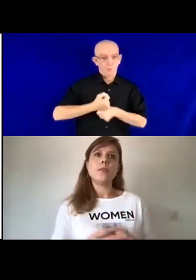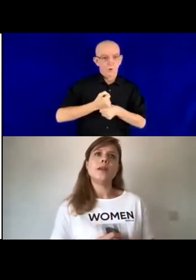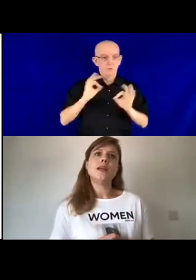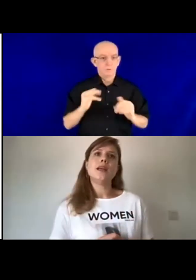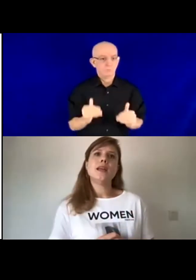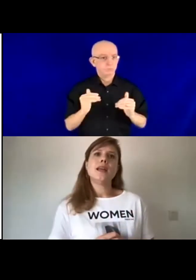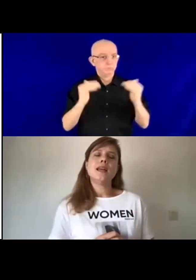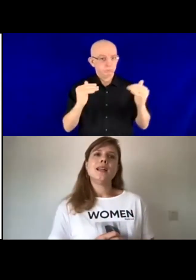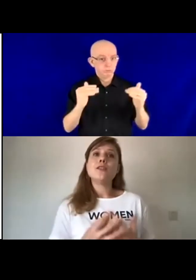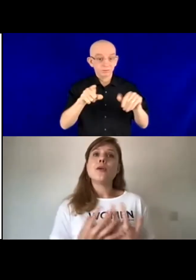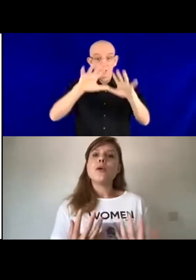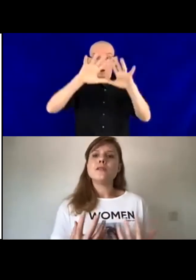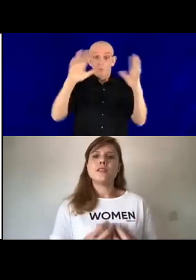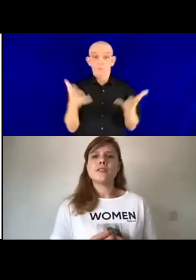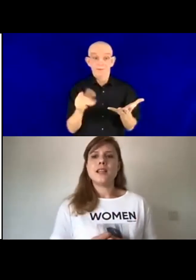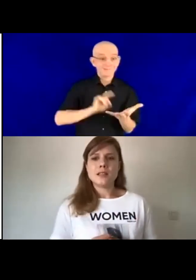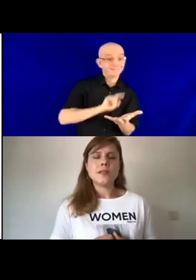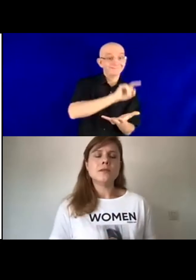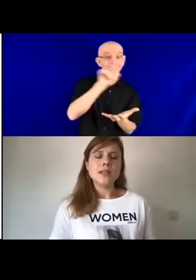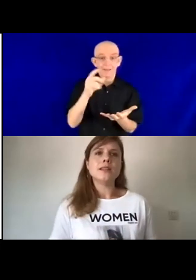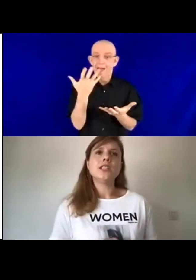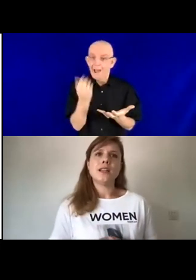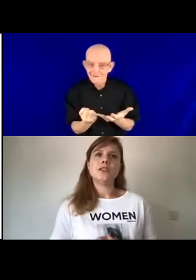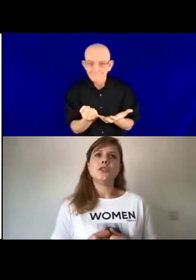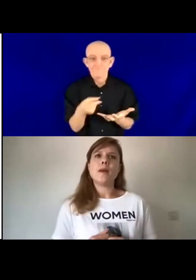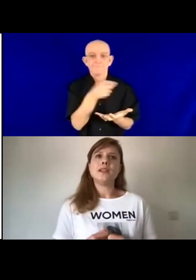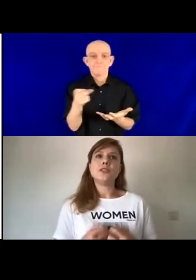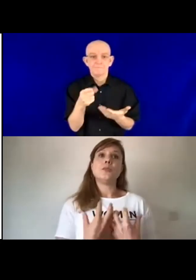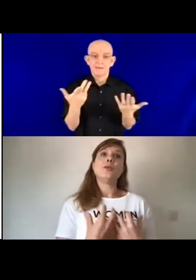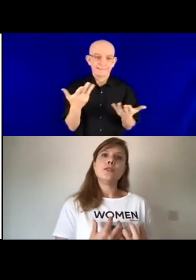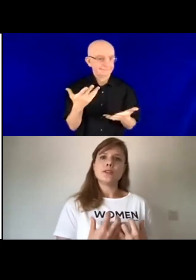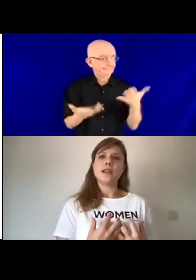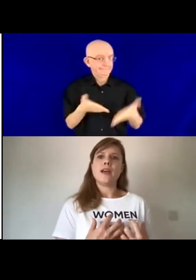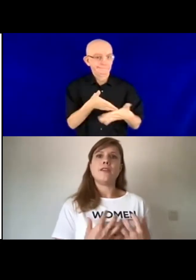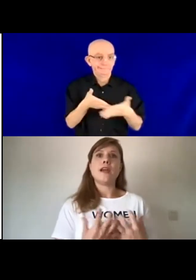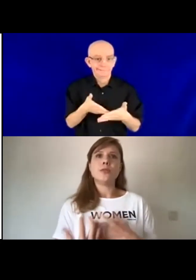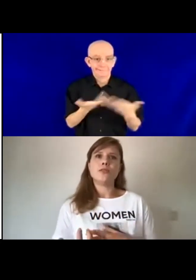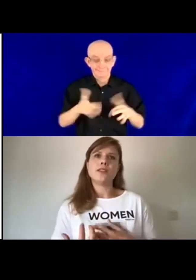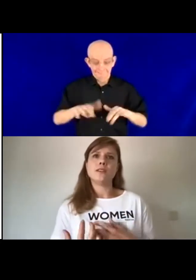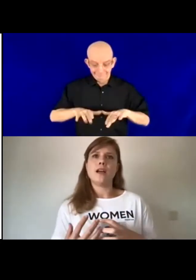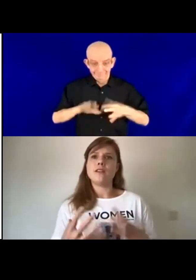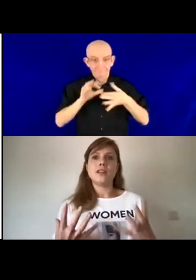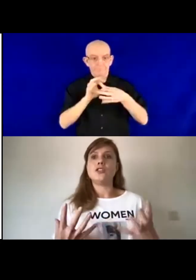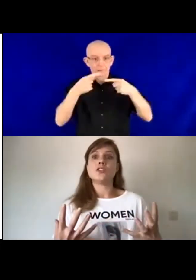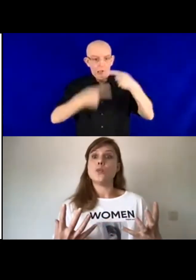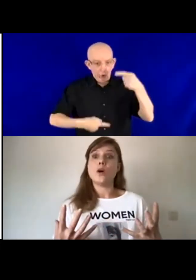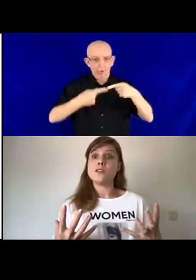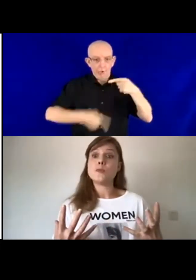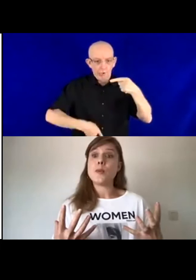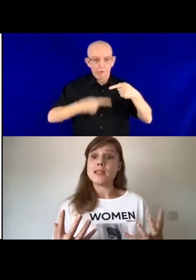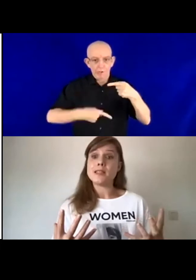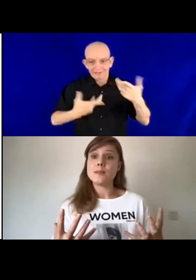setup. And then for all of us, it has been a real challenge to manage our personal life and professional life in just